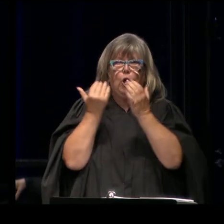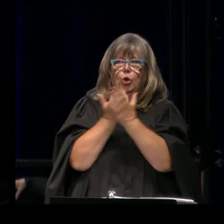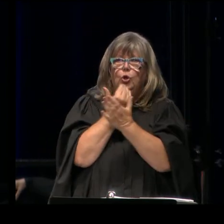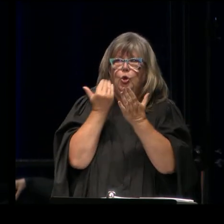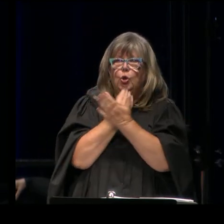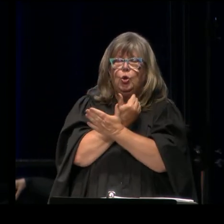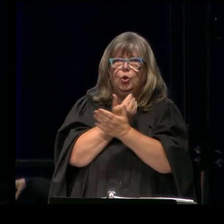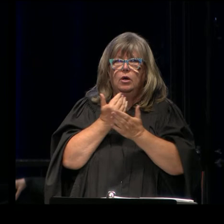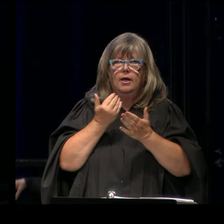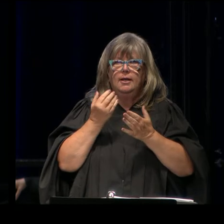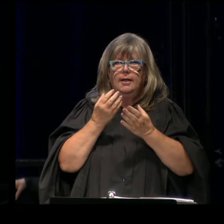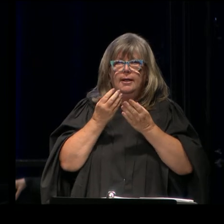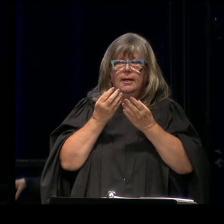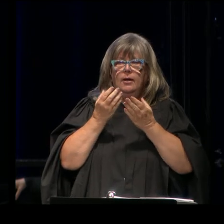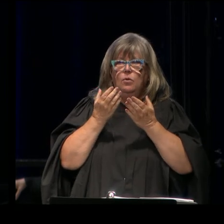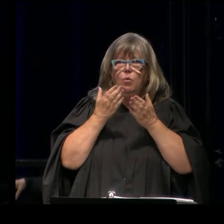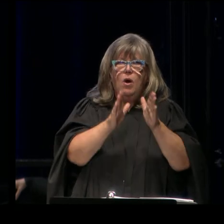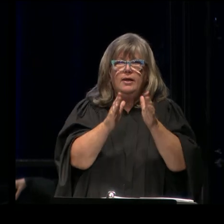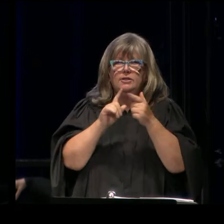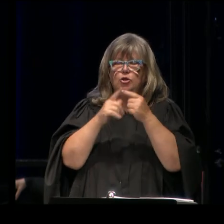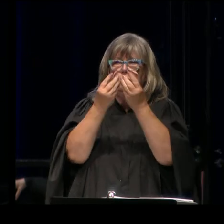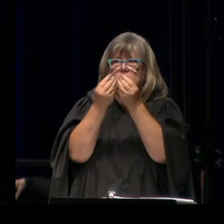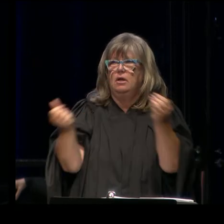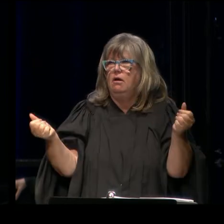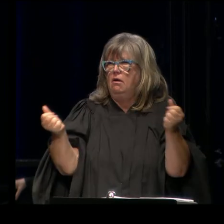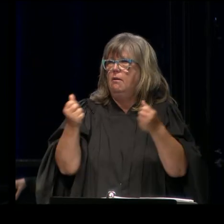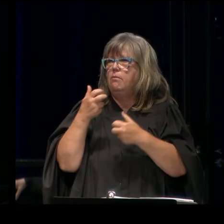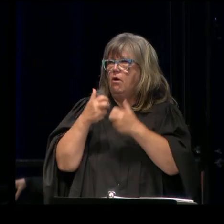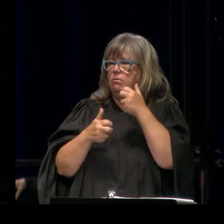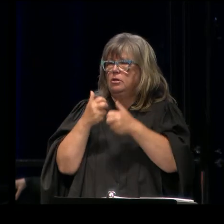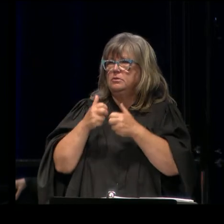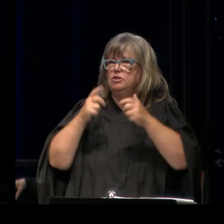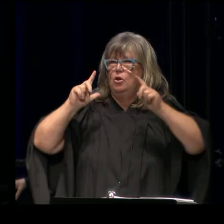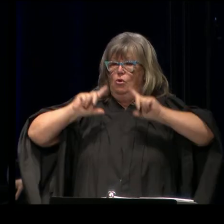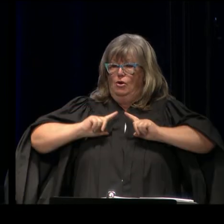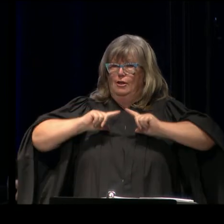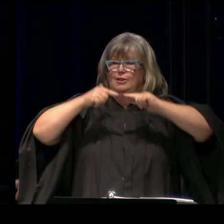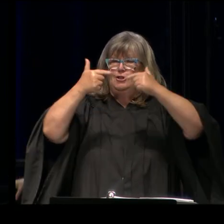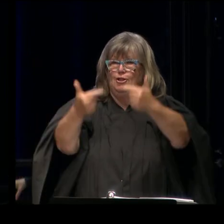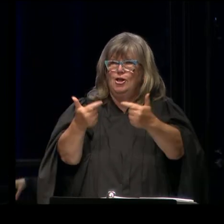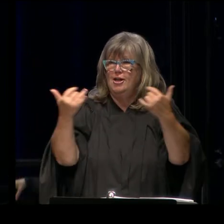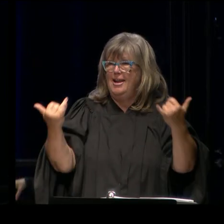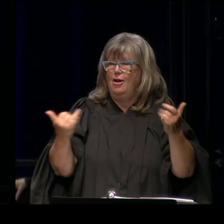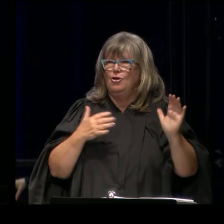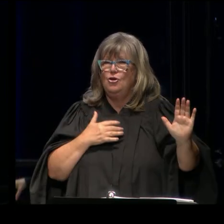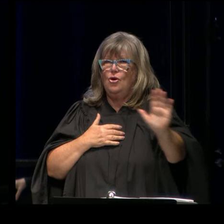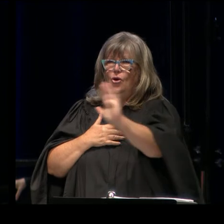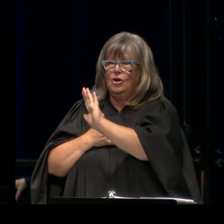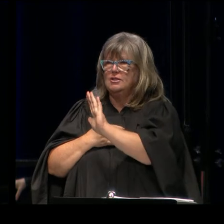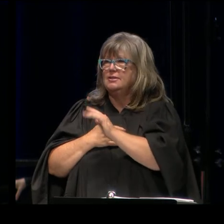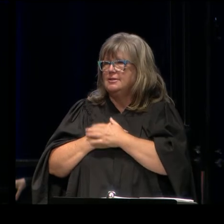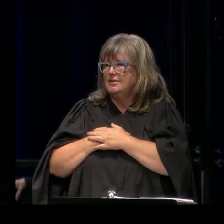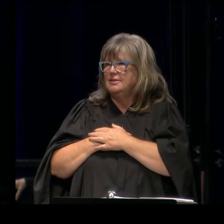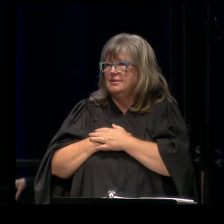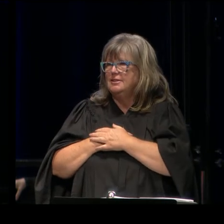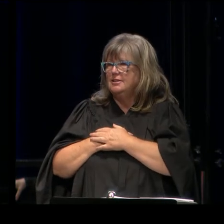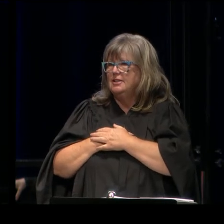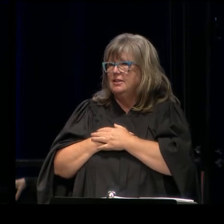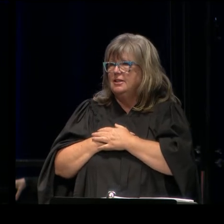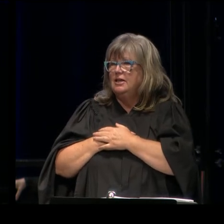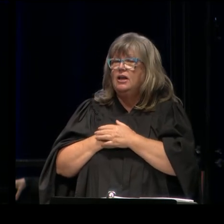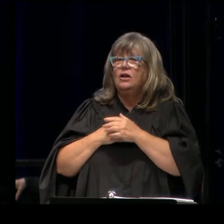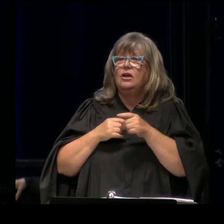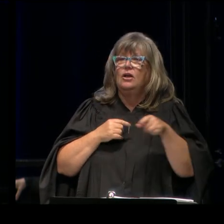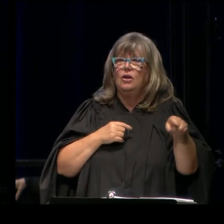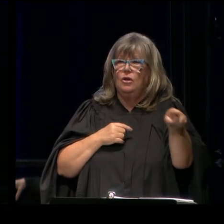world challenges. Now, it's your turn, and you must hand over the torch and